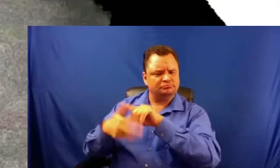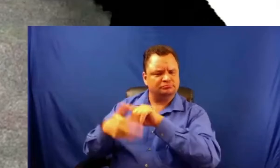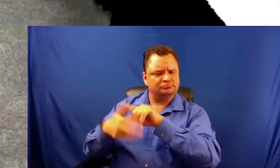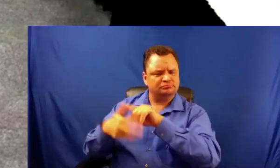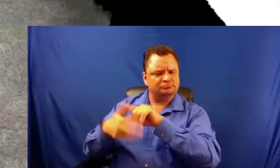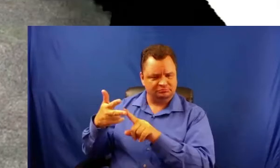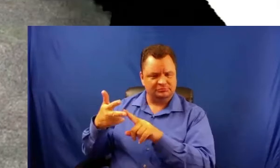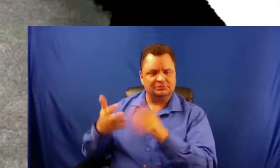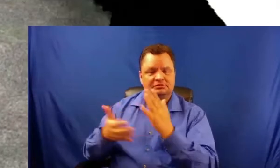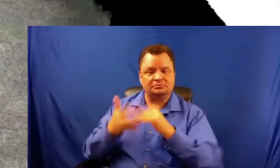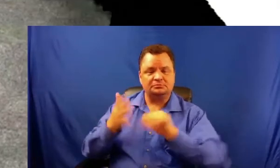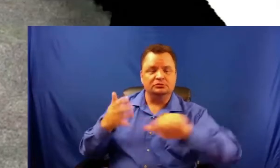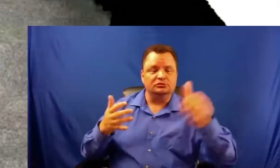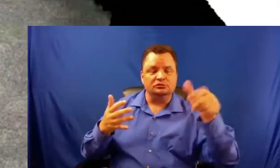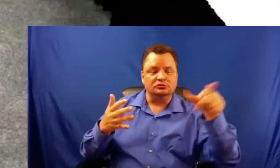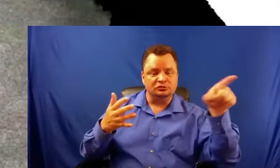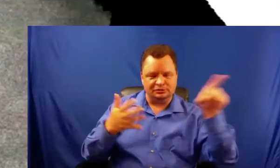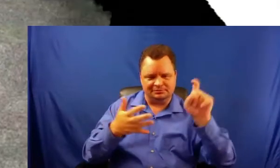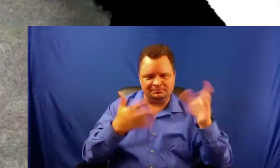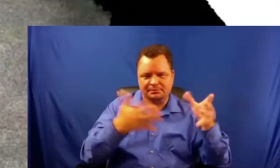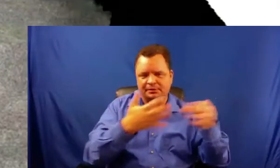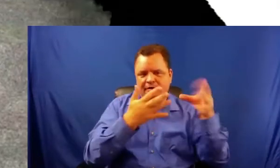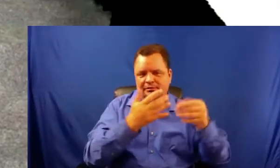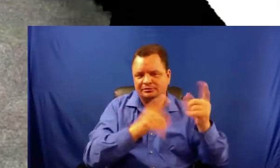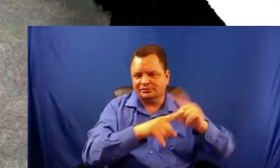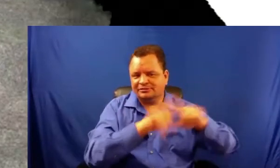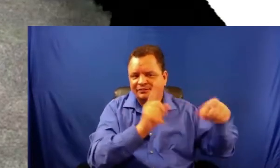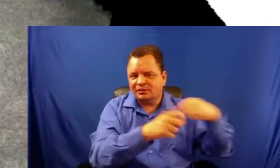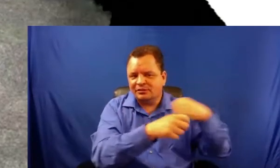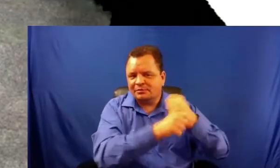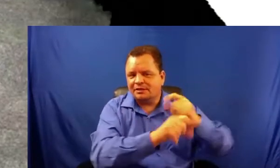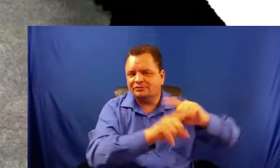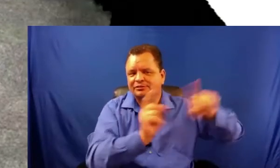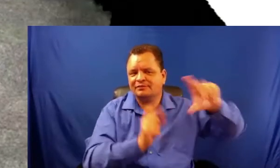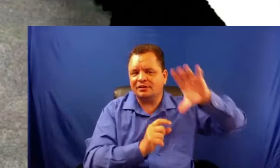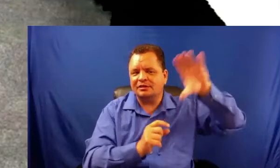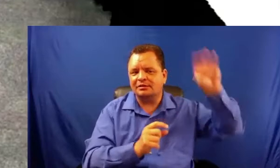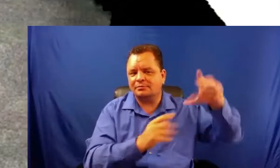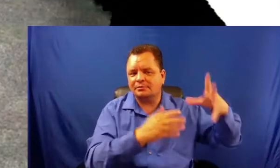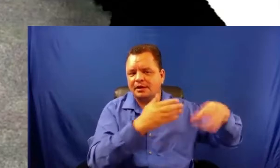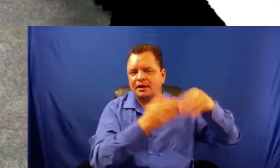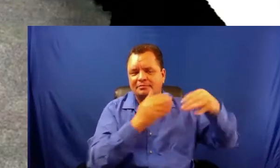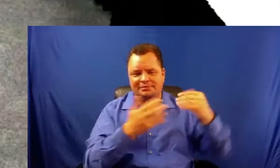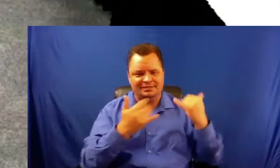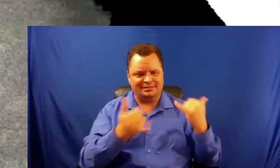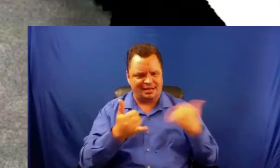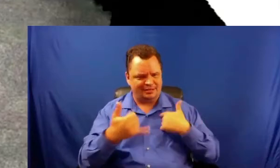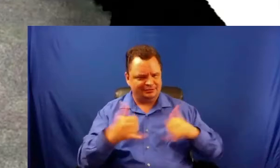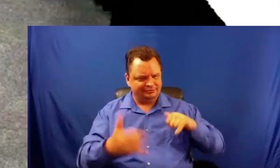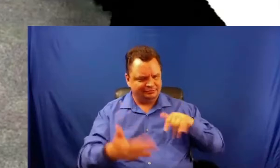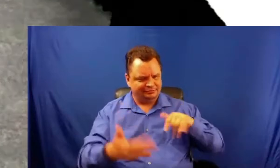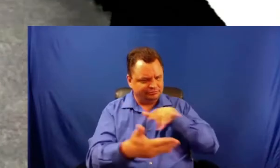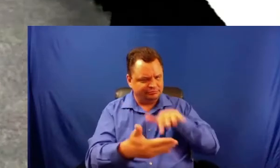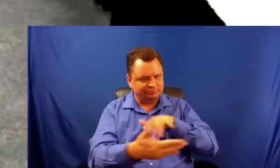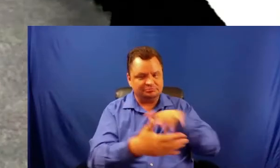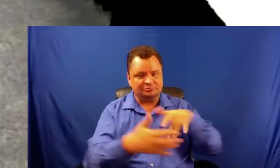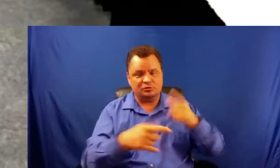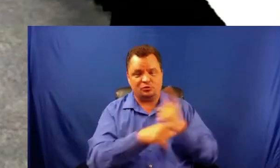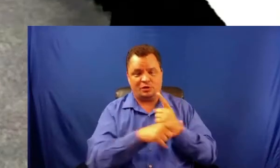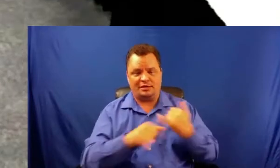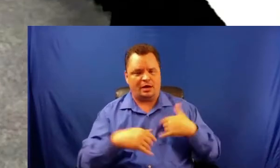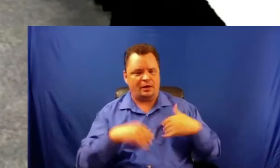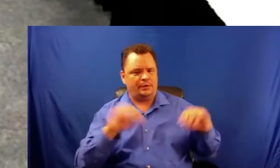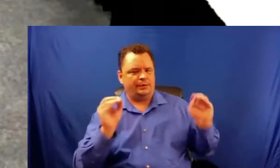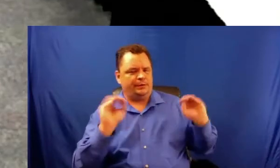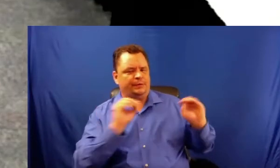crossing vaccines gives you a superior response. We have yet to see any data on that, though. It